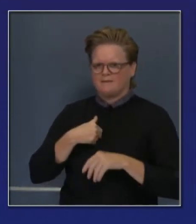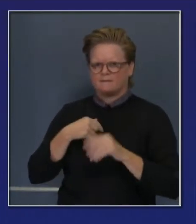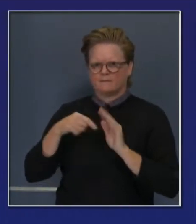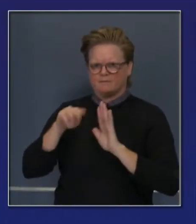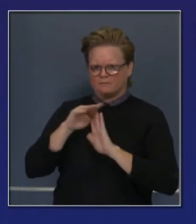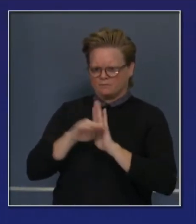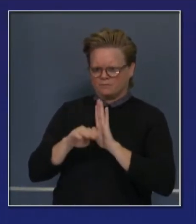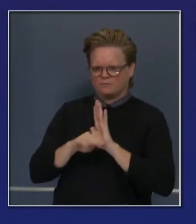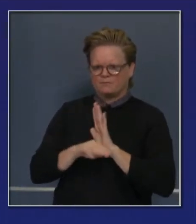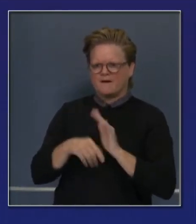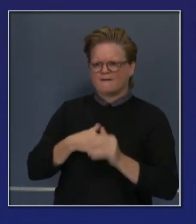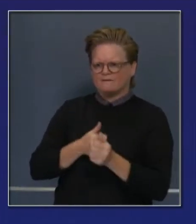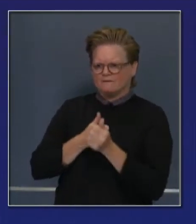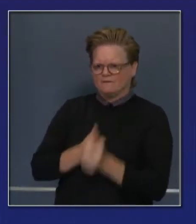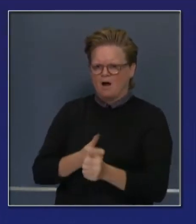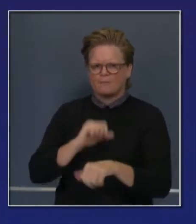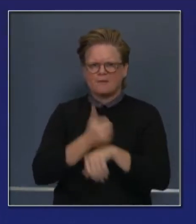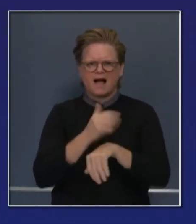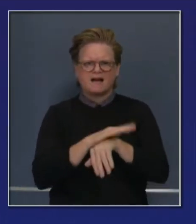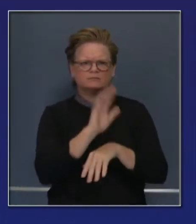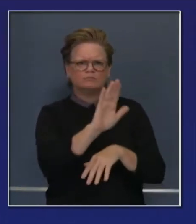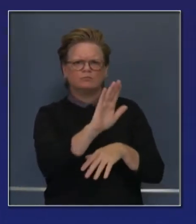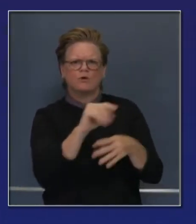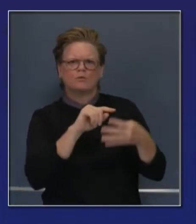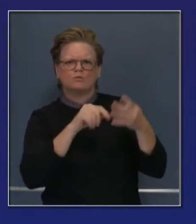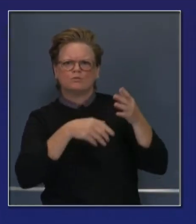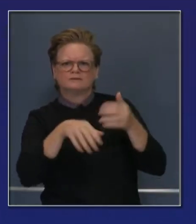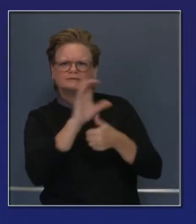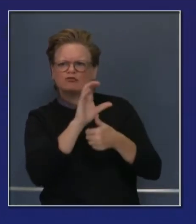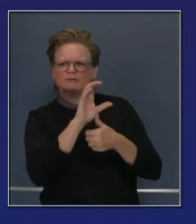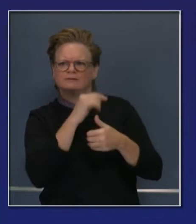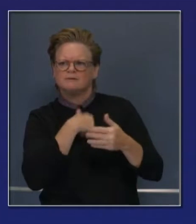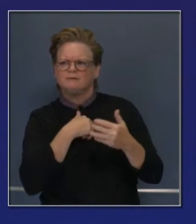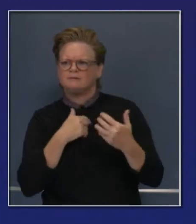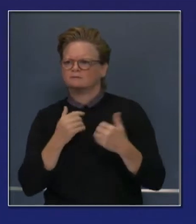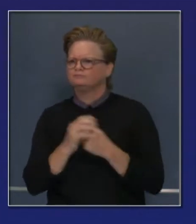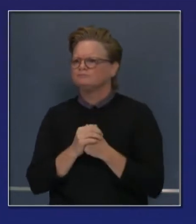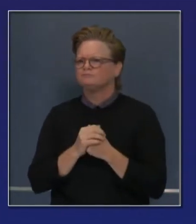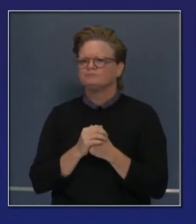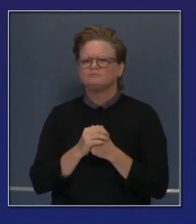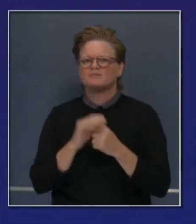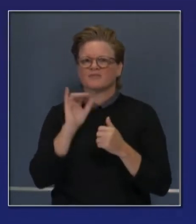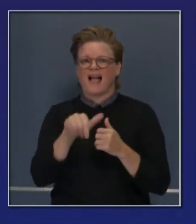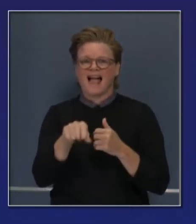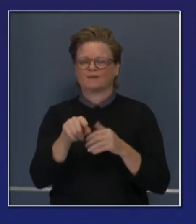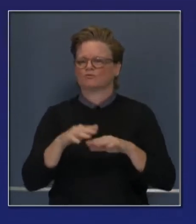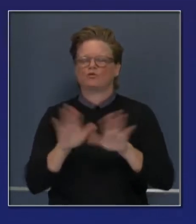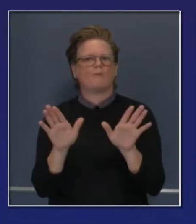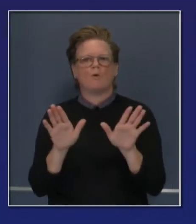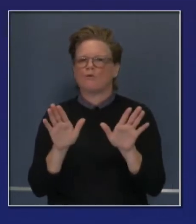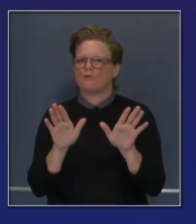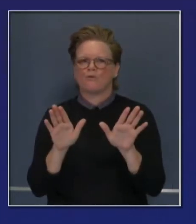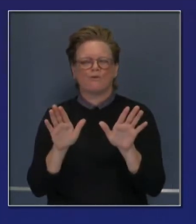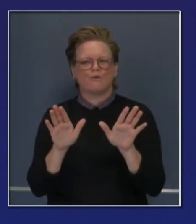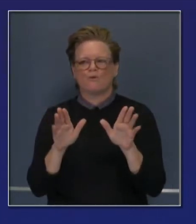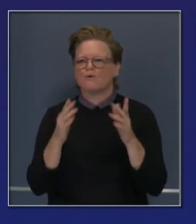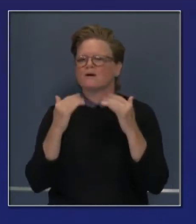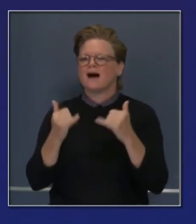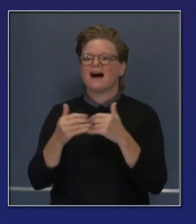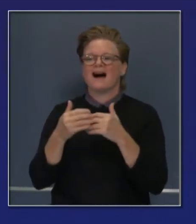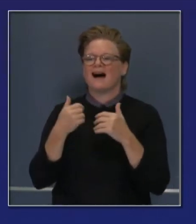time and have a mandatory wait time between moves. We didn't do that last time, and that is a